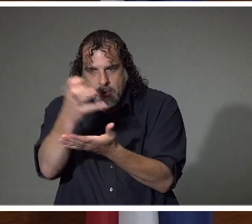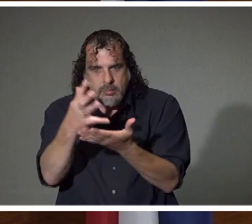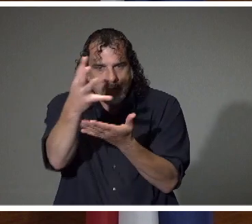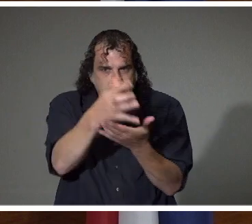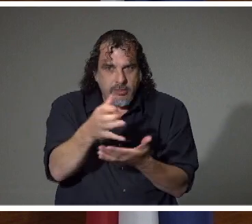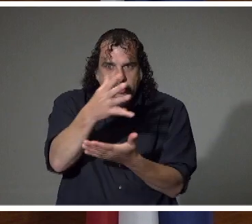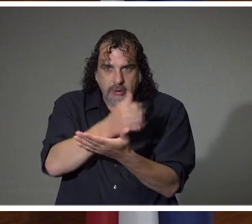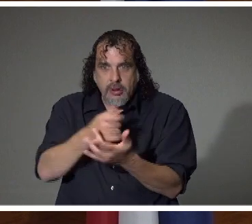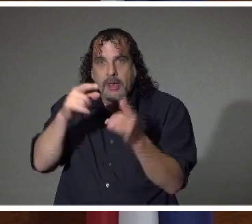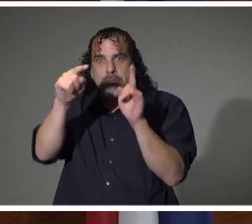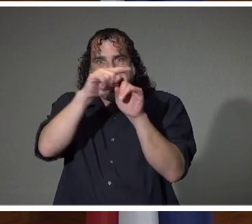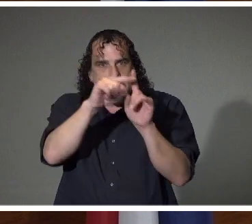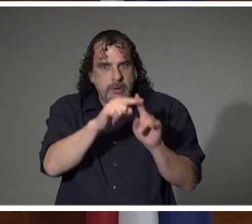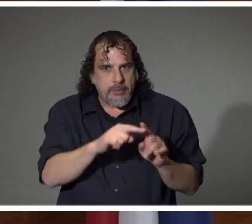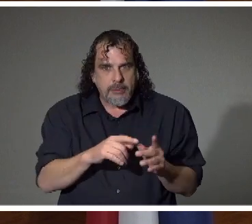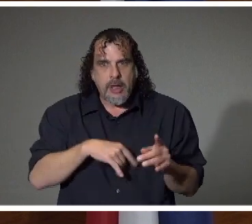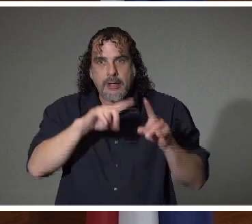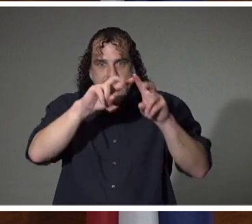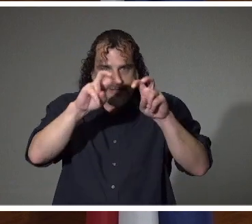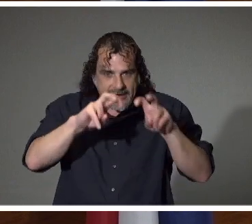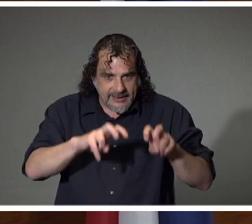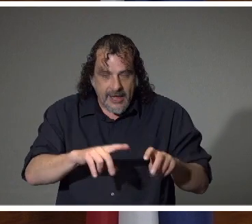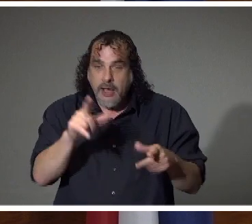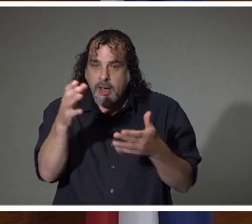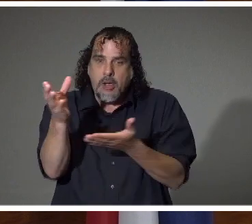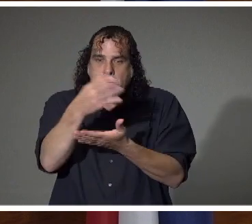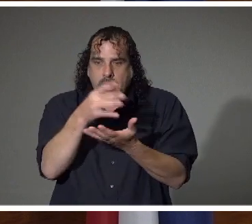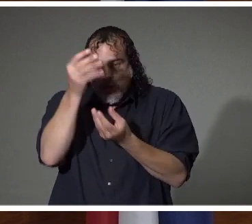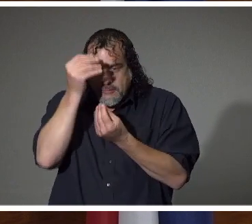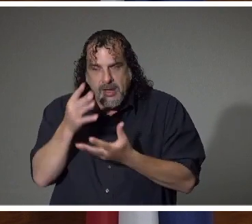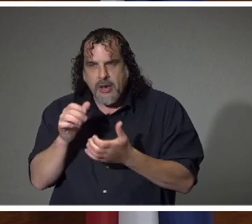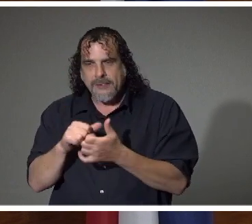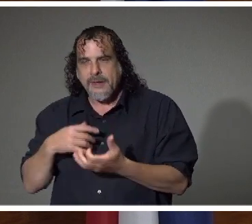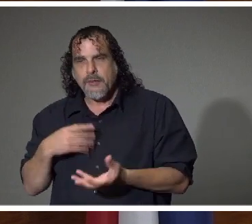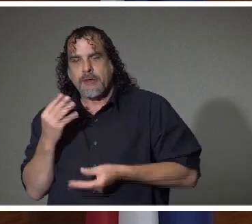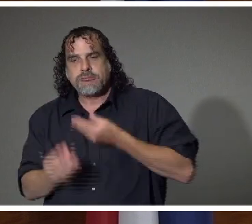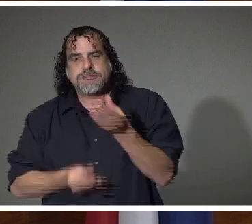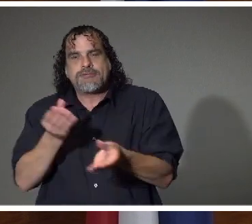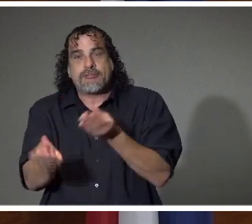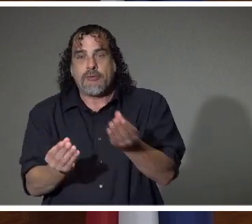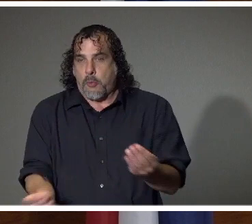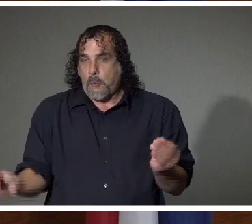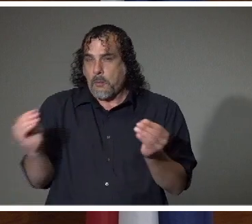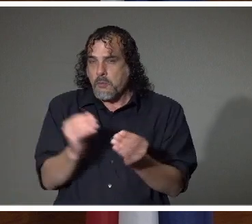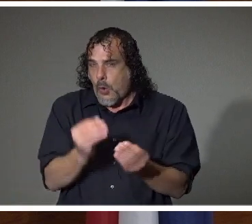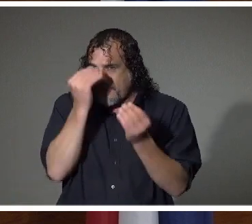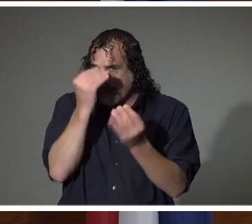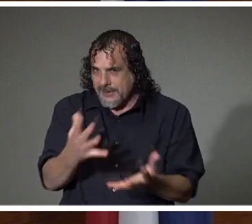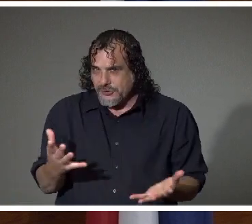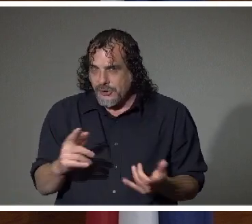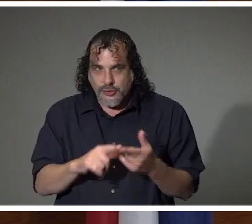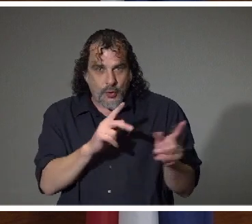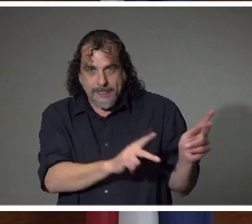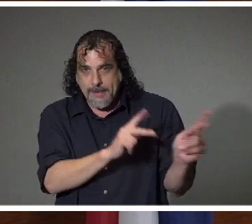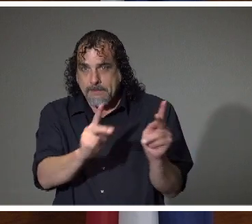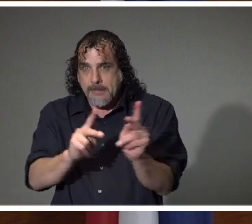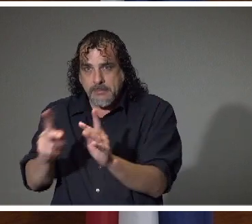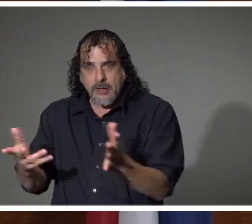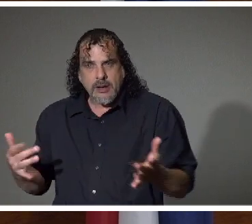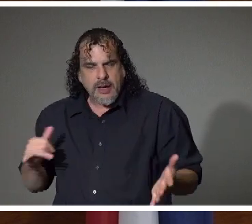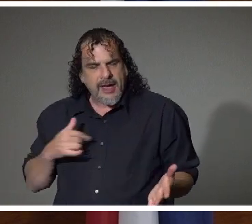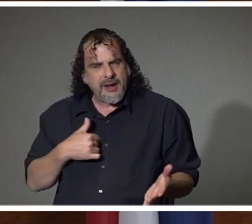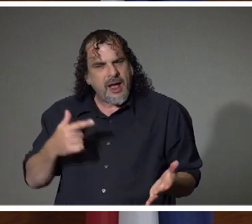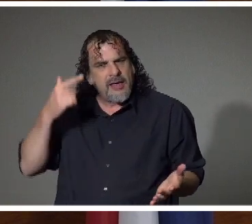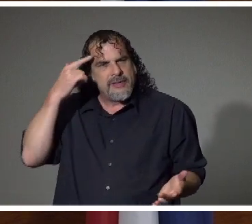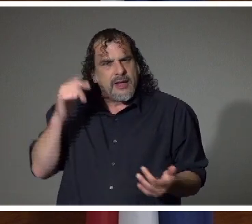therefore better analysis. It has provided for significantly more information to be provided to the public. And I think